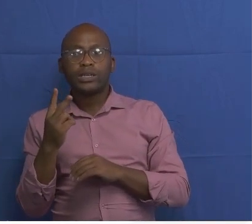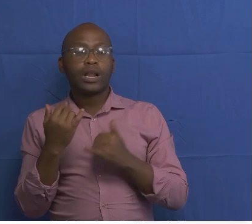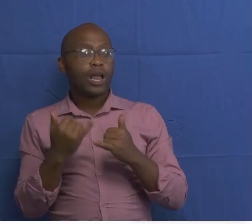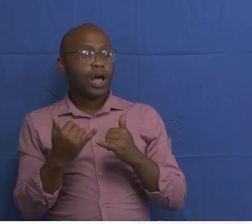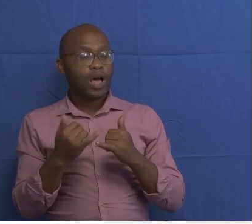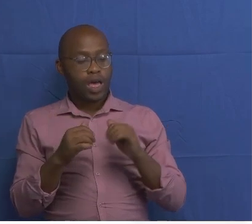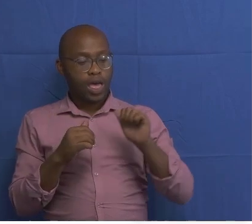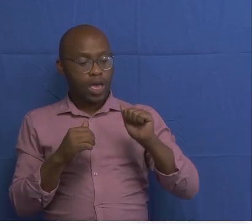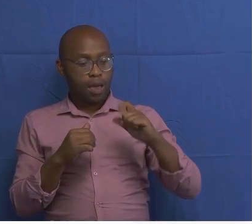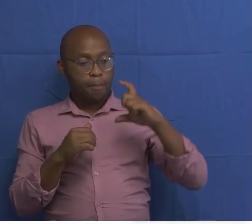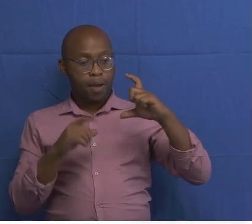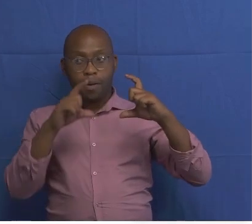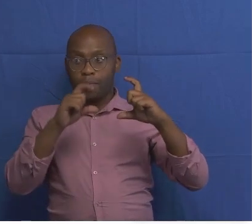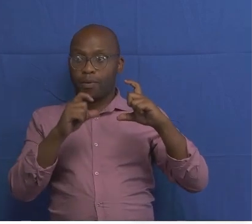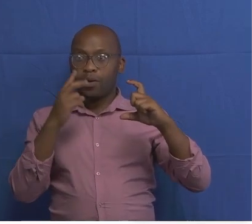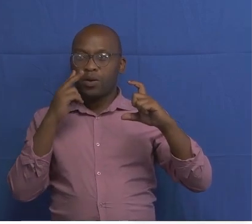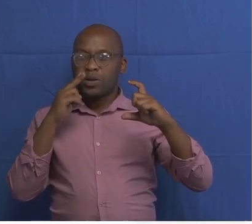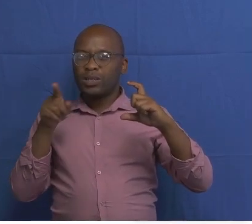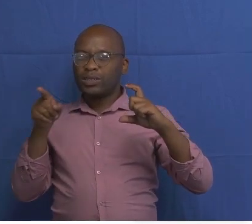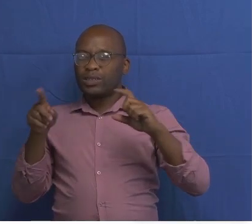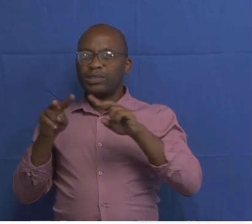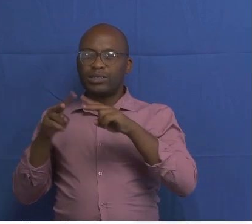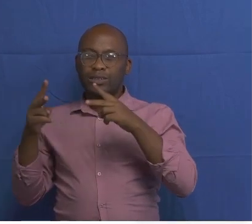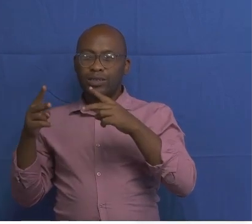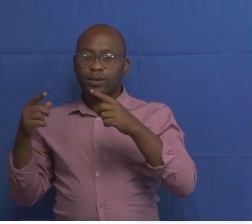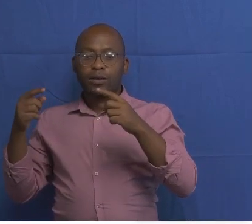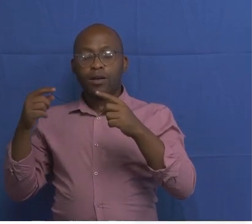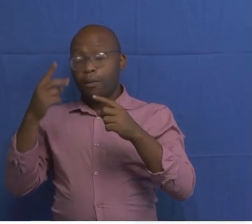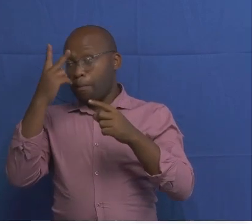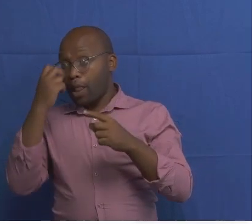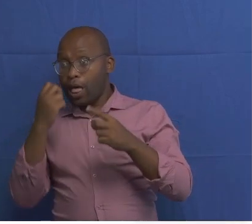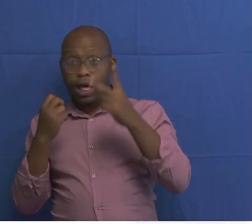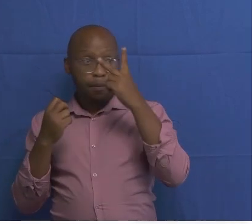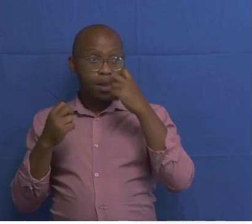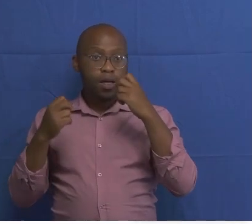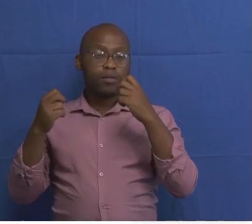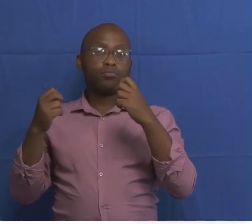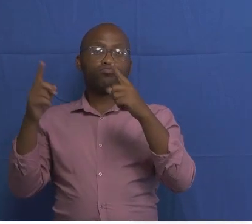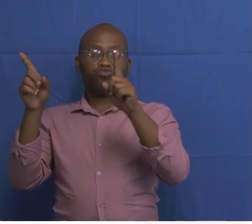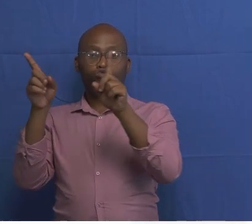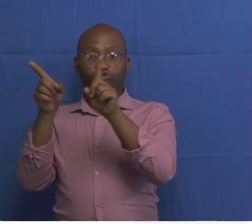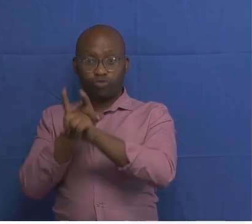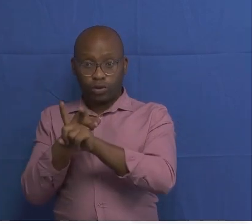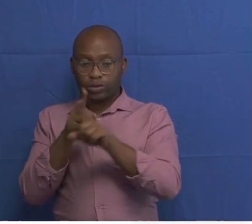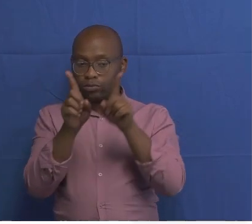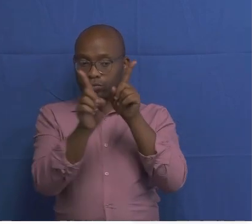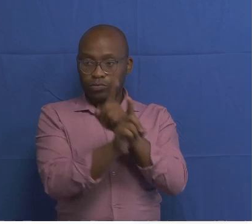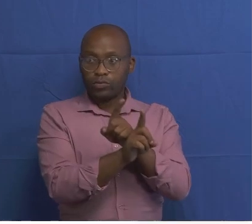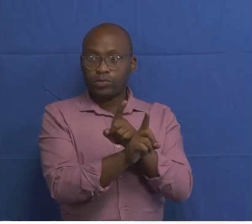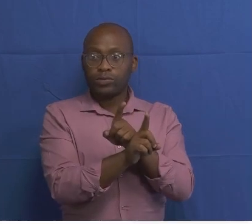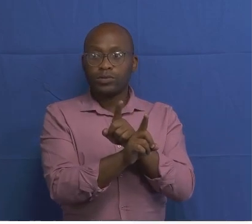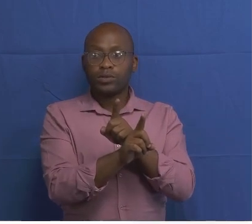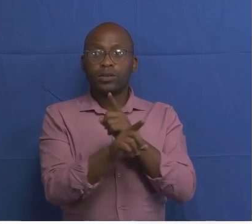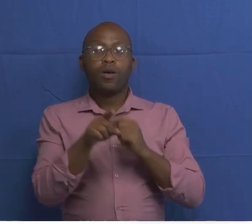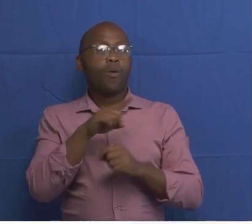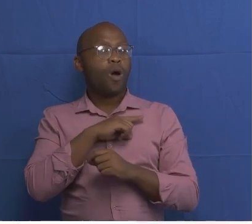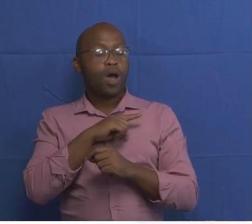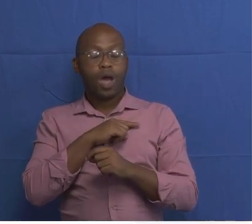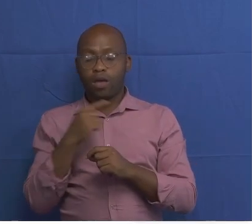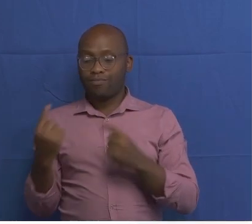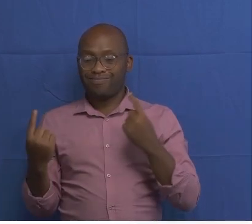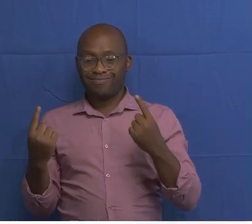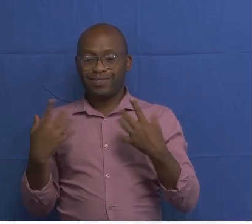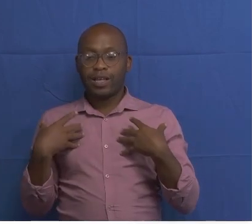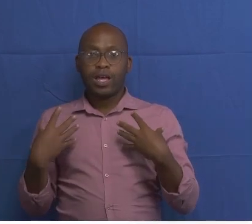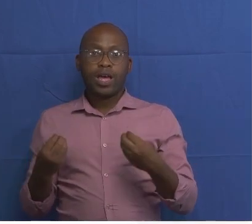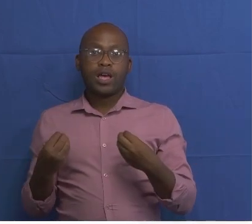instead of the white male, you have got the black male and the white female. So now these ones are not influenced by sex.